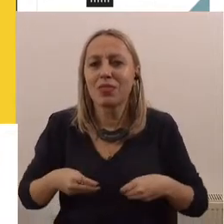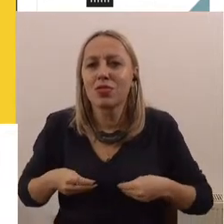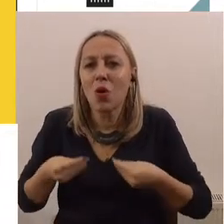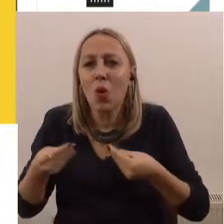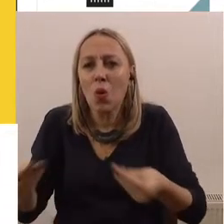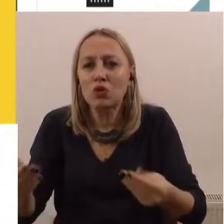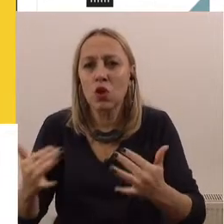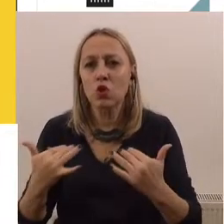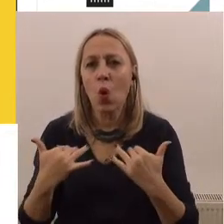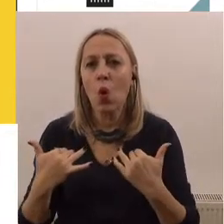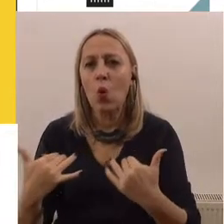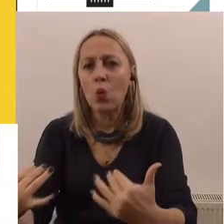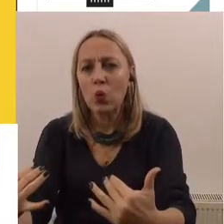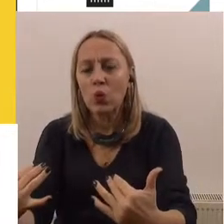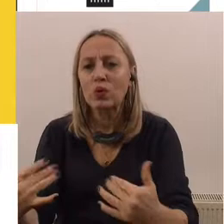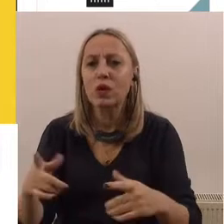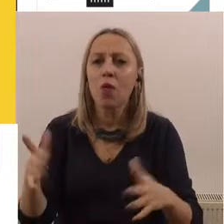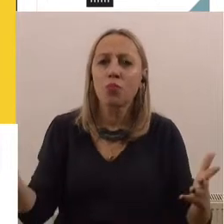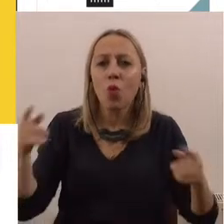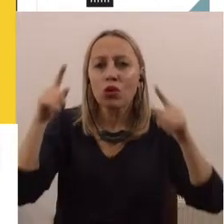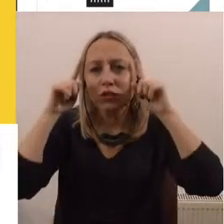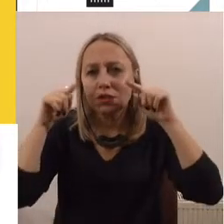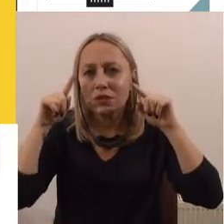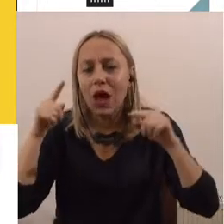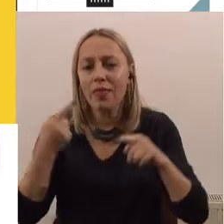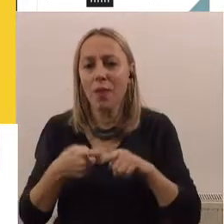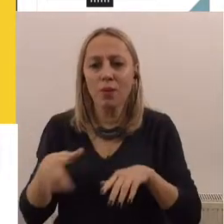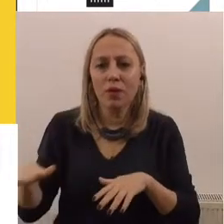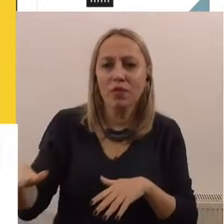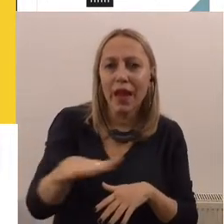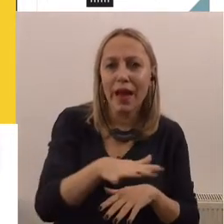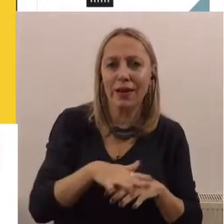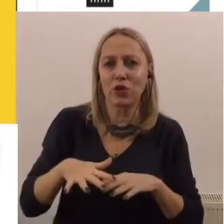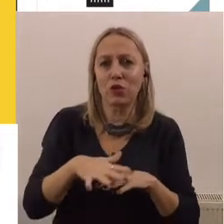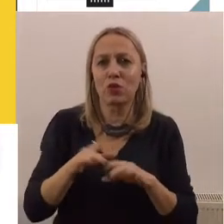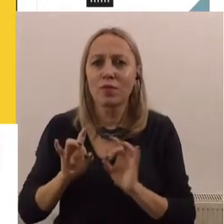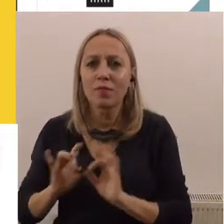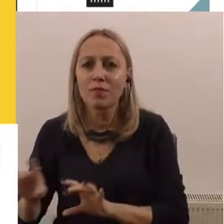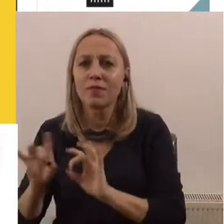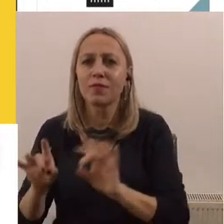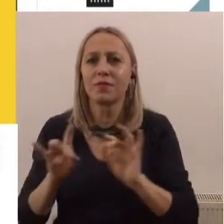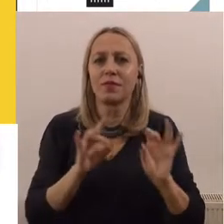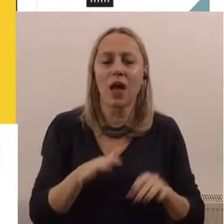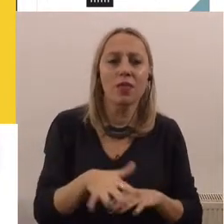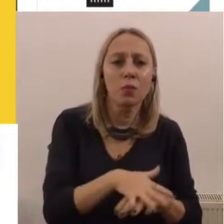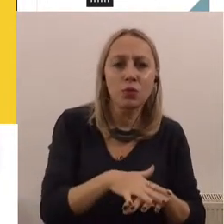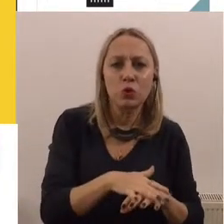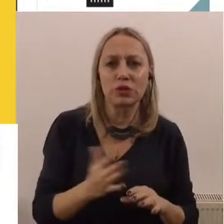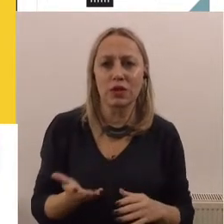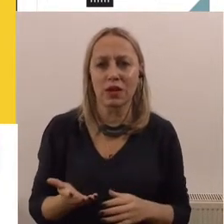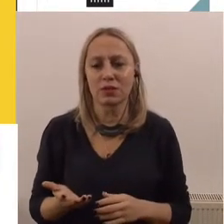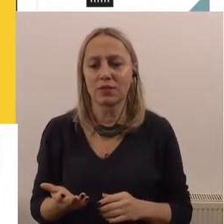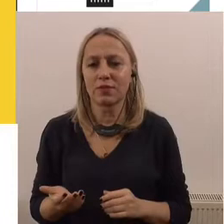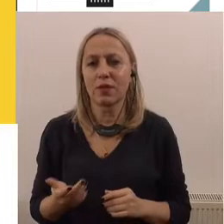various area. I mean, there is a totally different institution, not only art institution like Ujazdowski Castle or like a